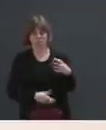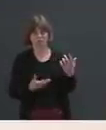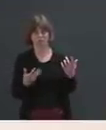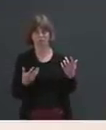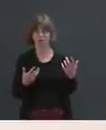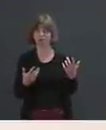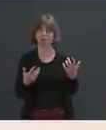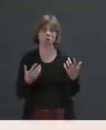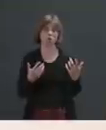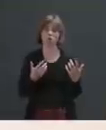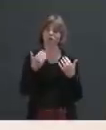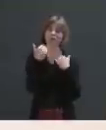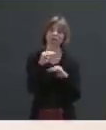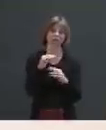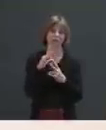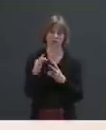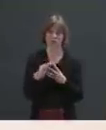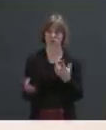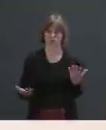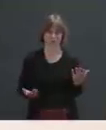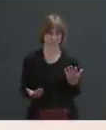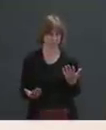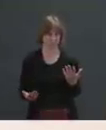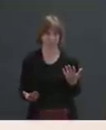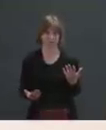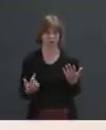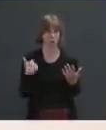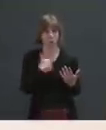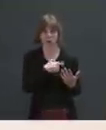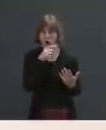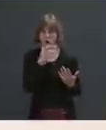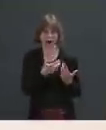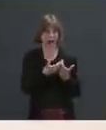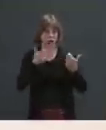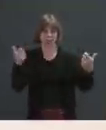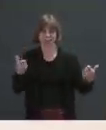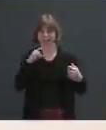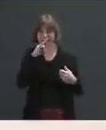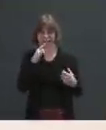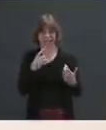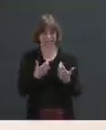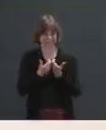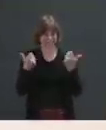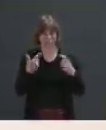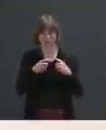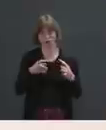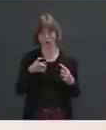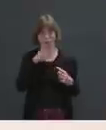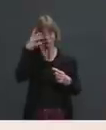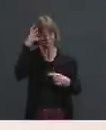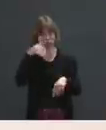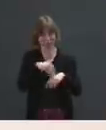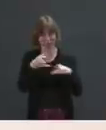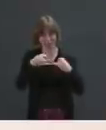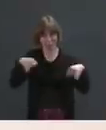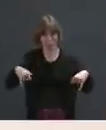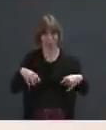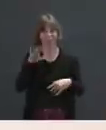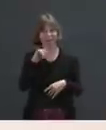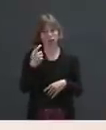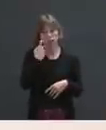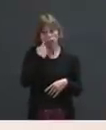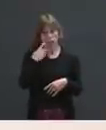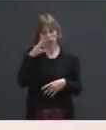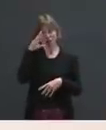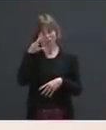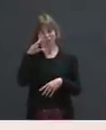of choices. What we are not doing is dividing these kids and separating from their parents at the border, which is what the last administration did, and